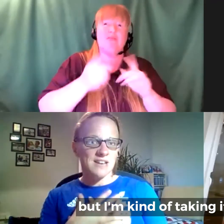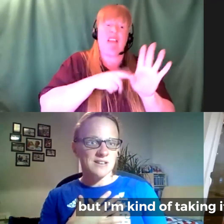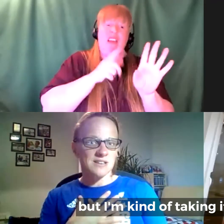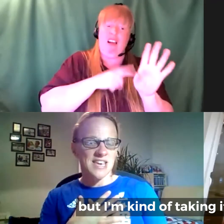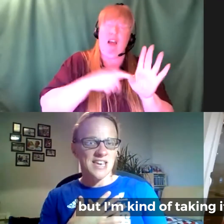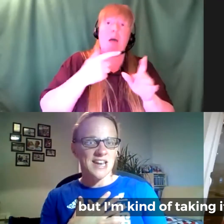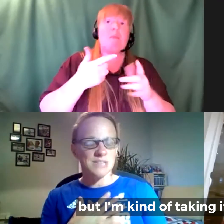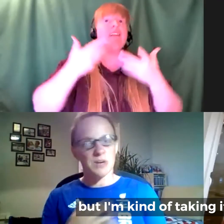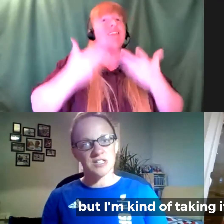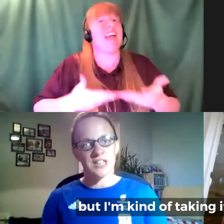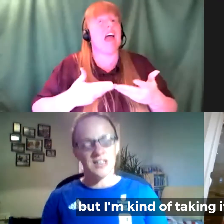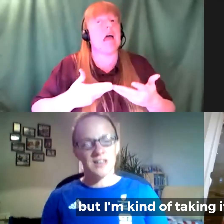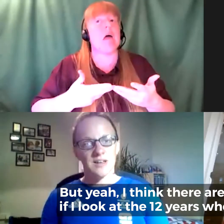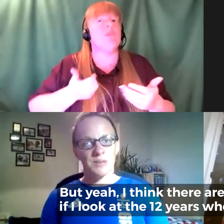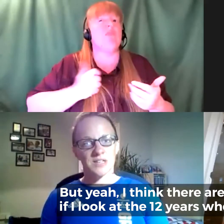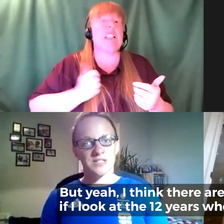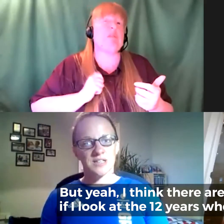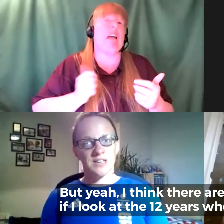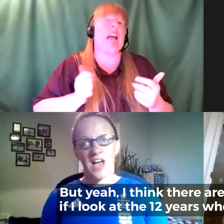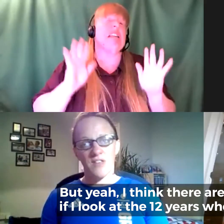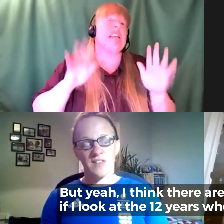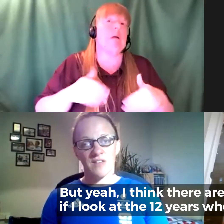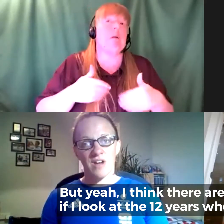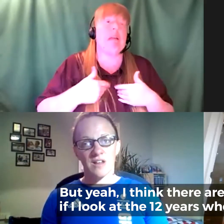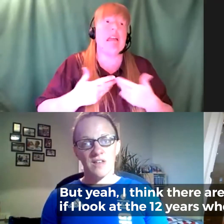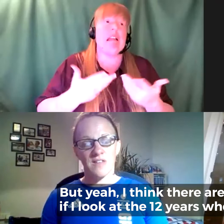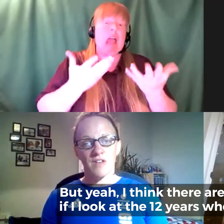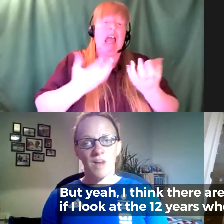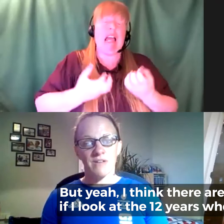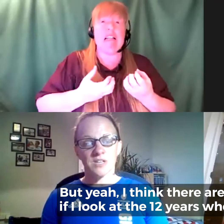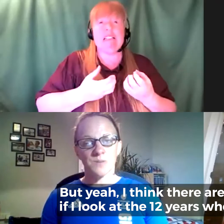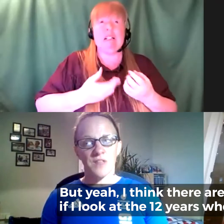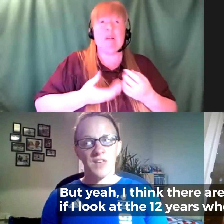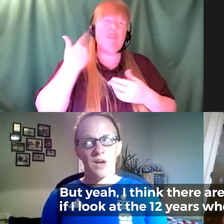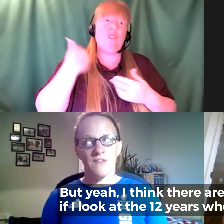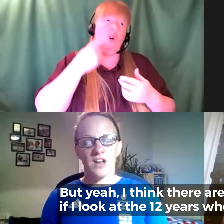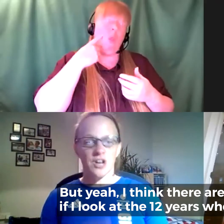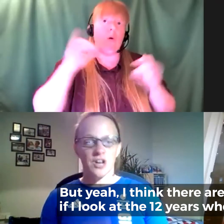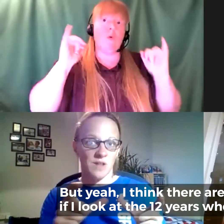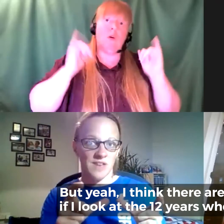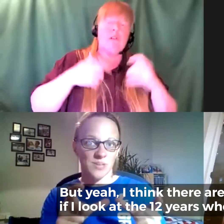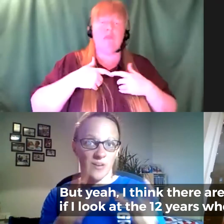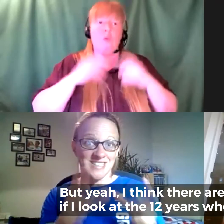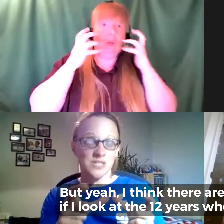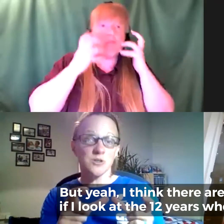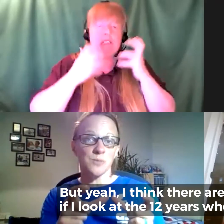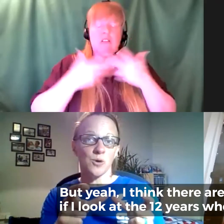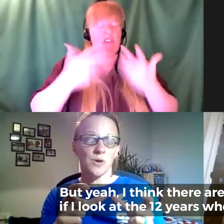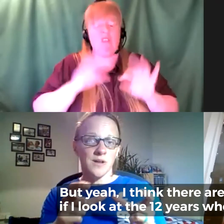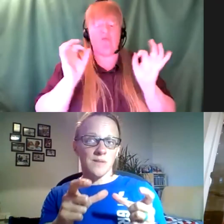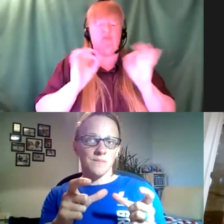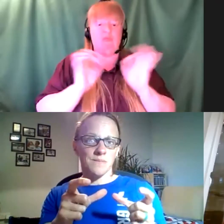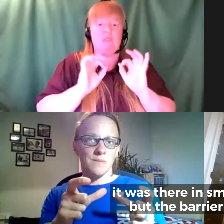taking it less personally. But yeah, I think there are barriers. But I think if I look at the 12 years where I didn't do